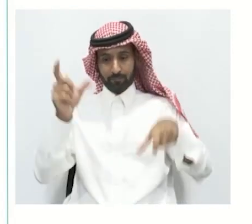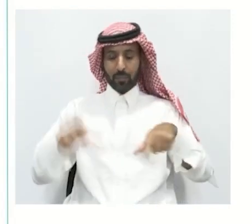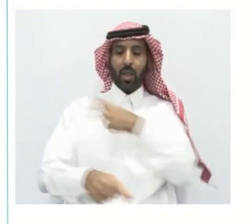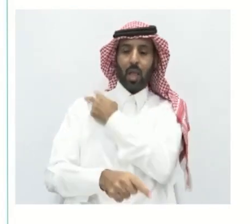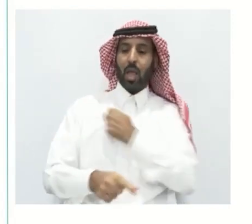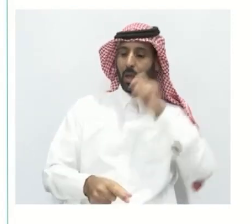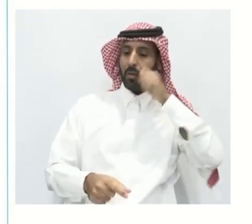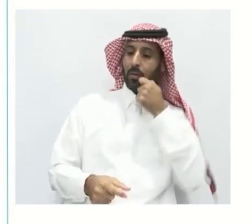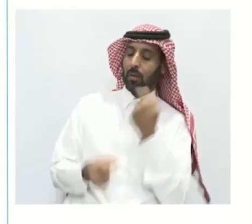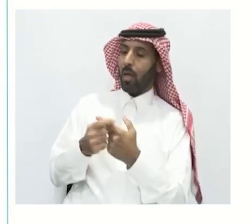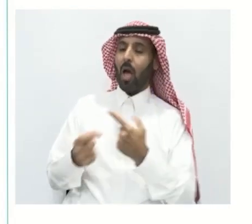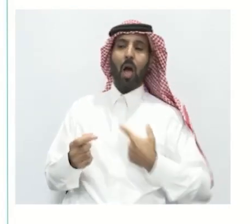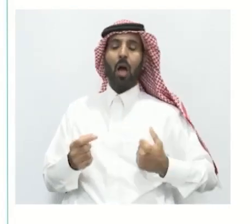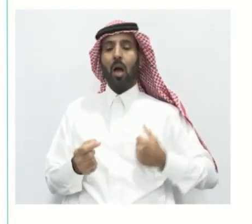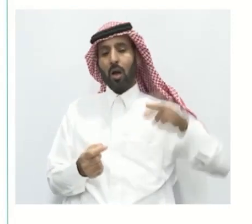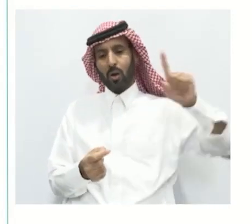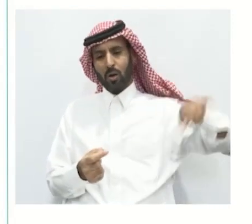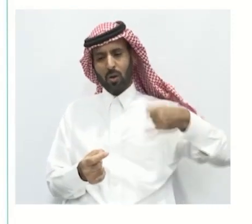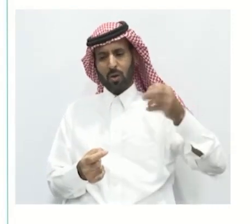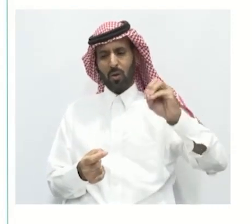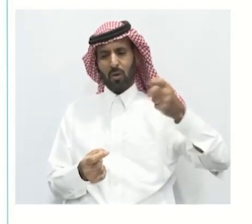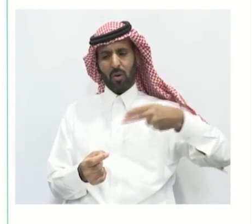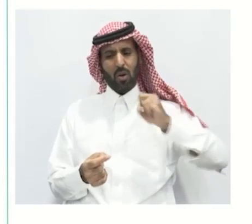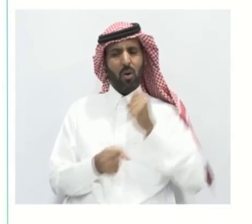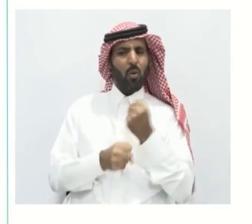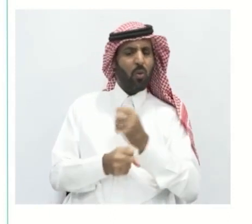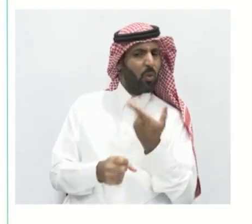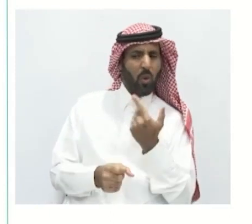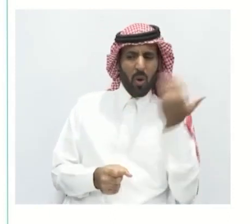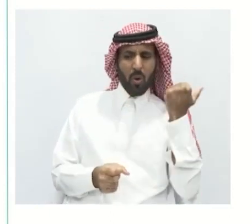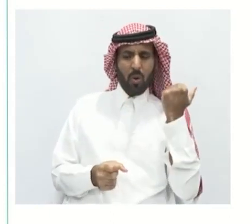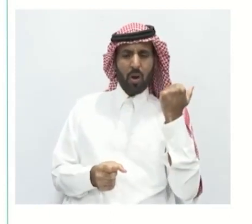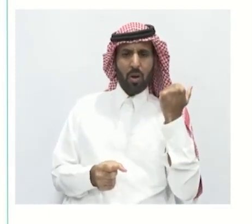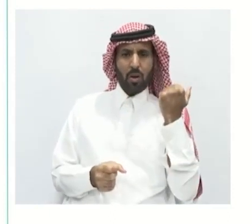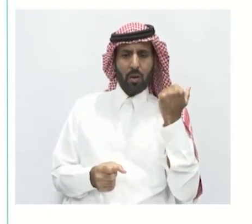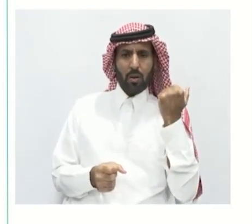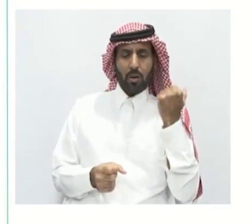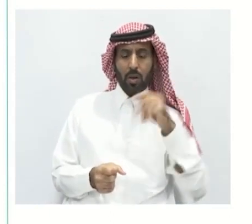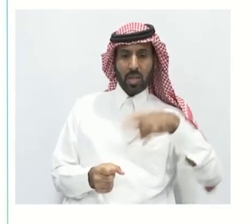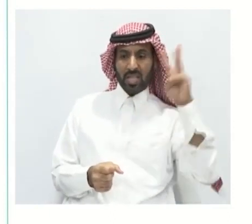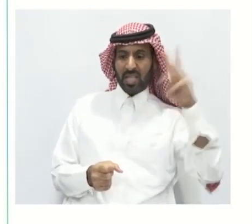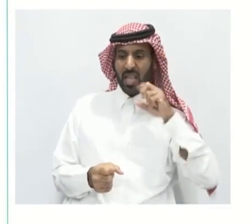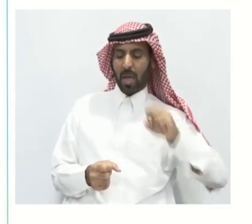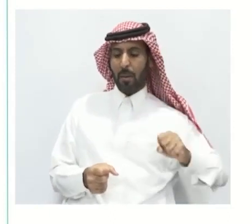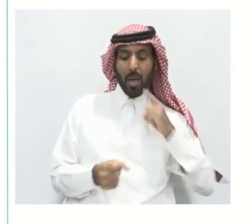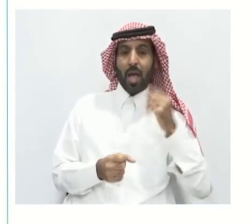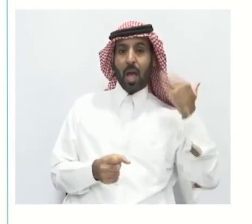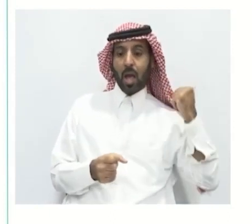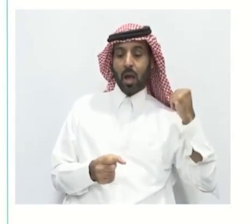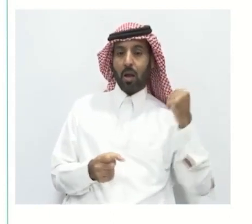policeman and John. What were you doing? The first one is done for you. At 3 p.m. yesterday, Mr.